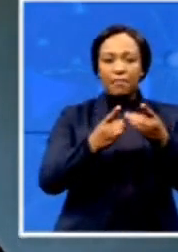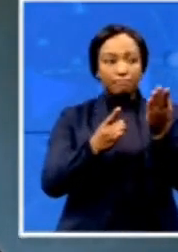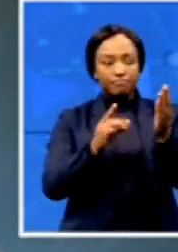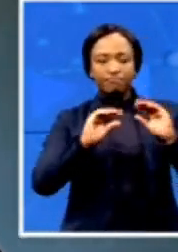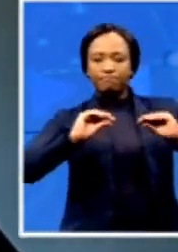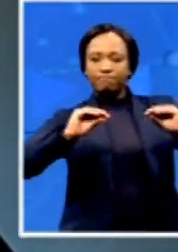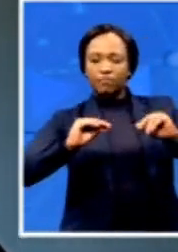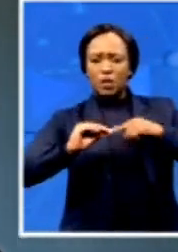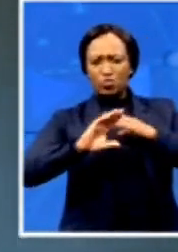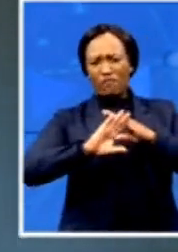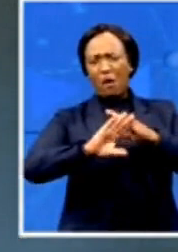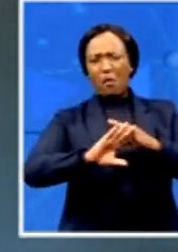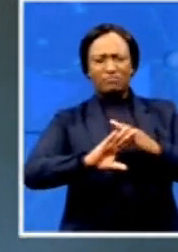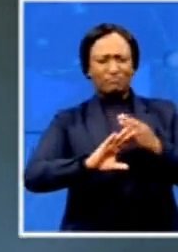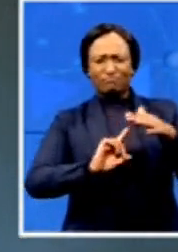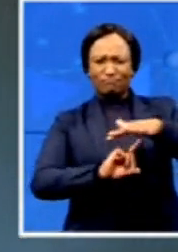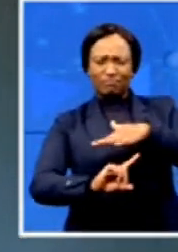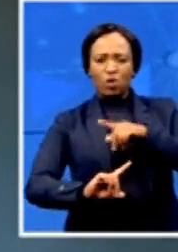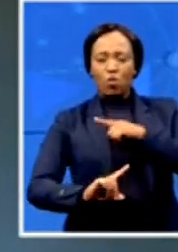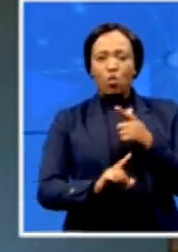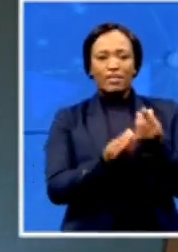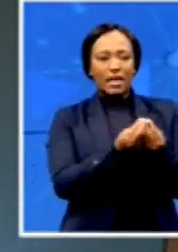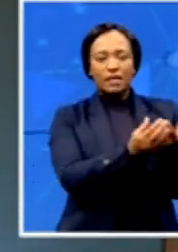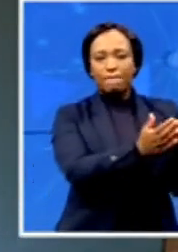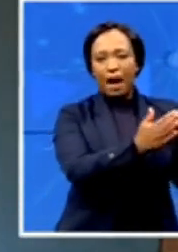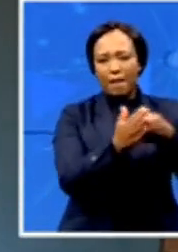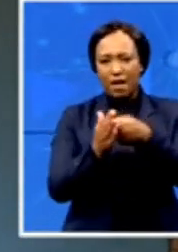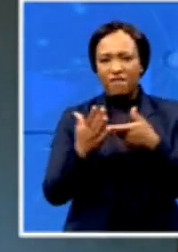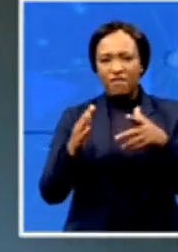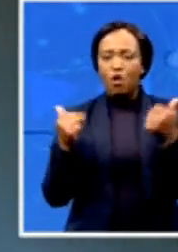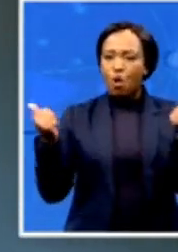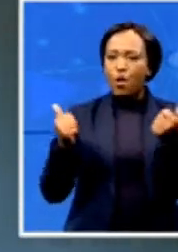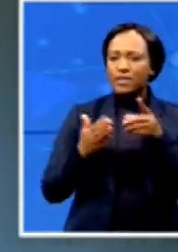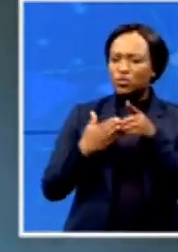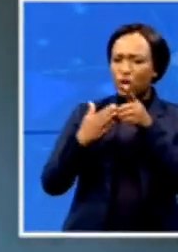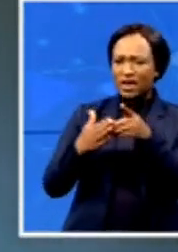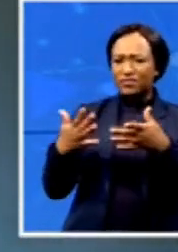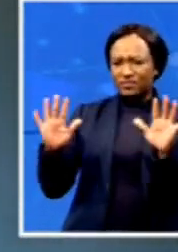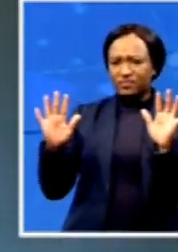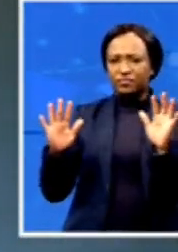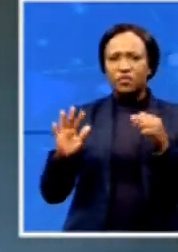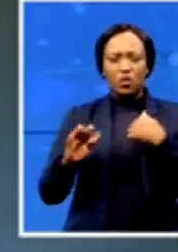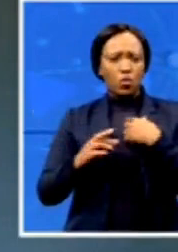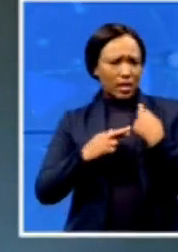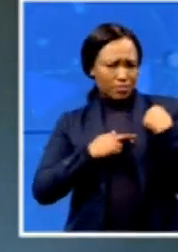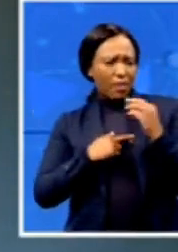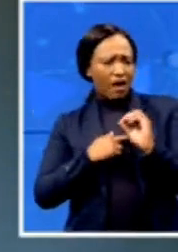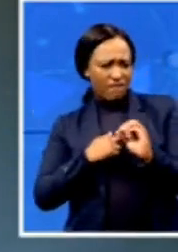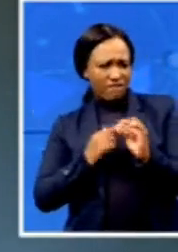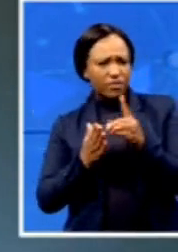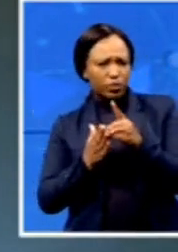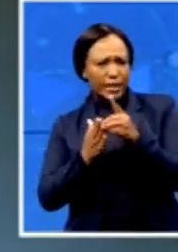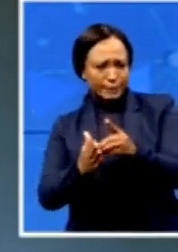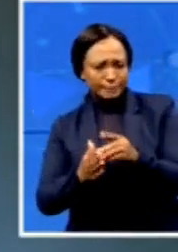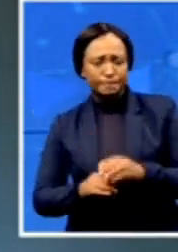we'll buy things that they have been already donated. We have an obligation to do that. Also, challenges now are for